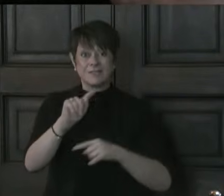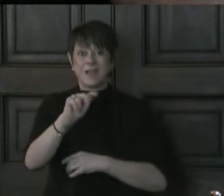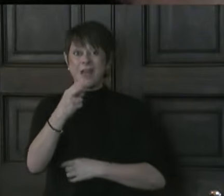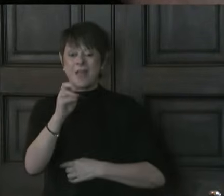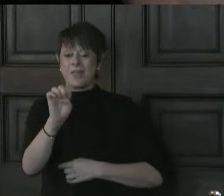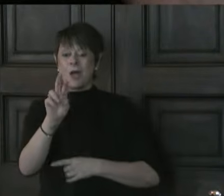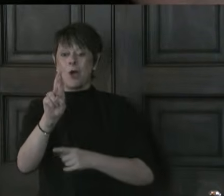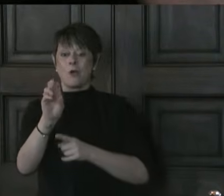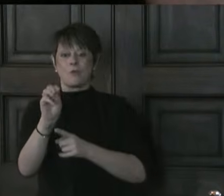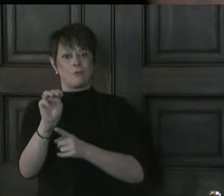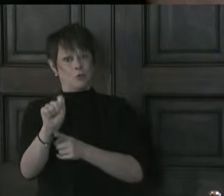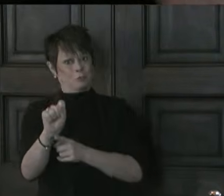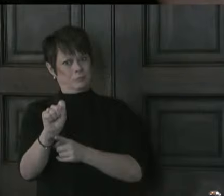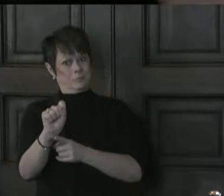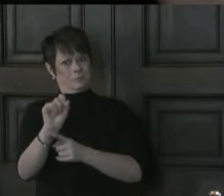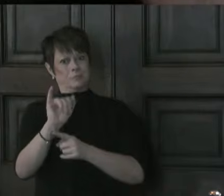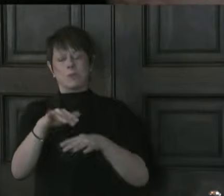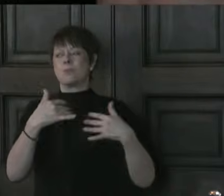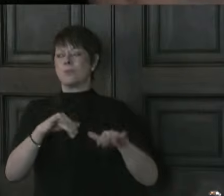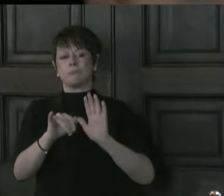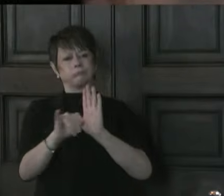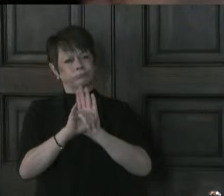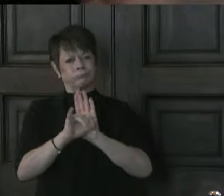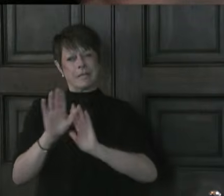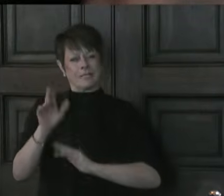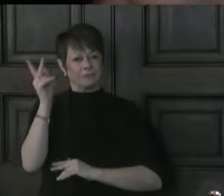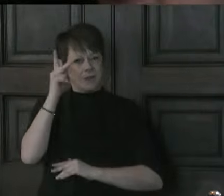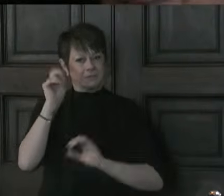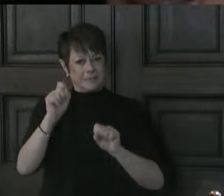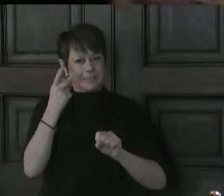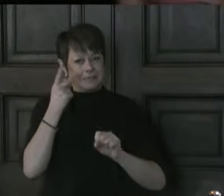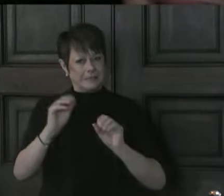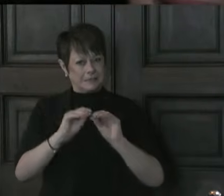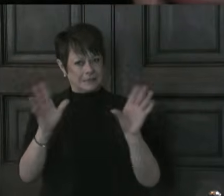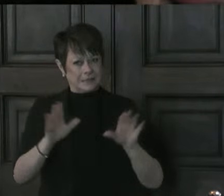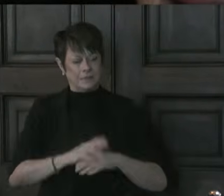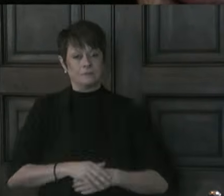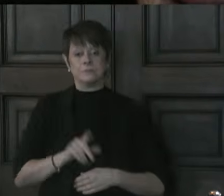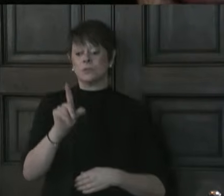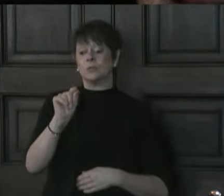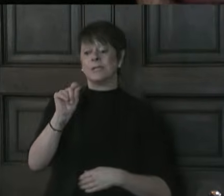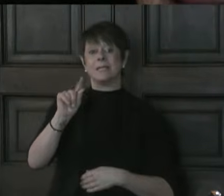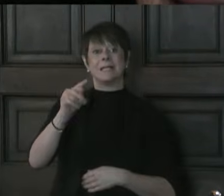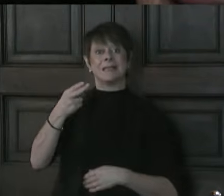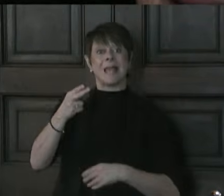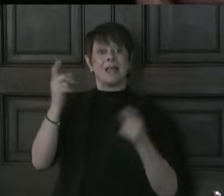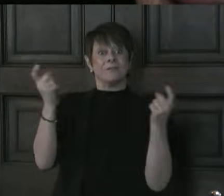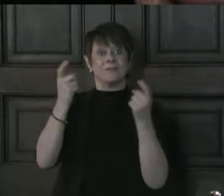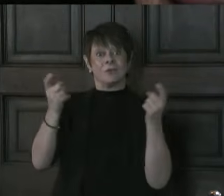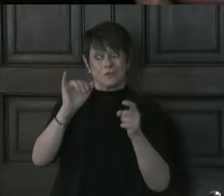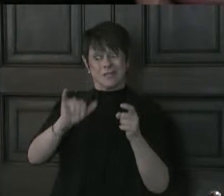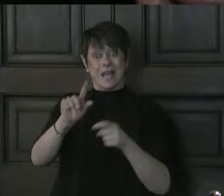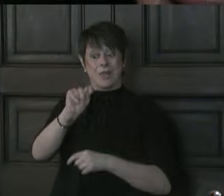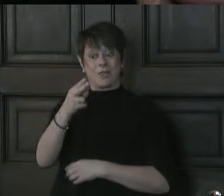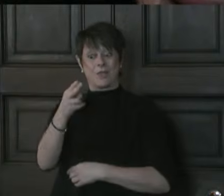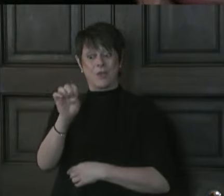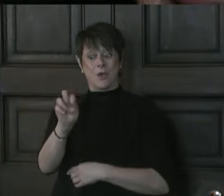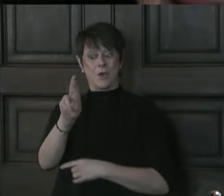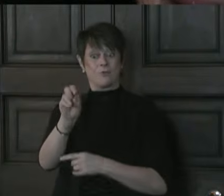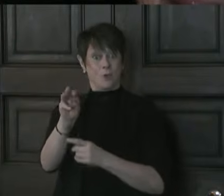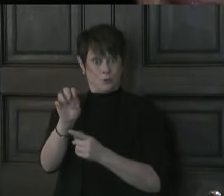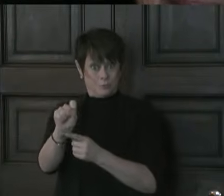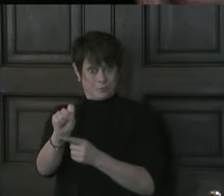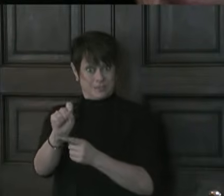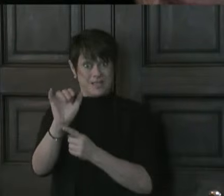stands as a defining symbol of his philosophy. Celebrating its 20th anniversary, this landmark cultural